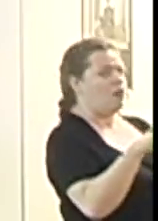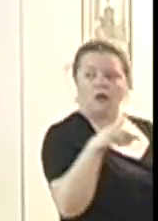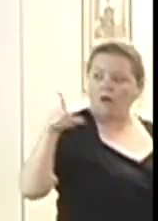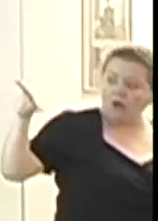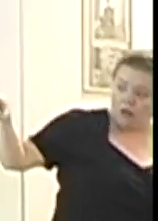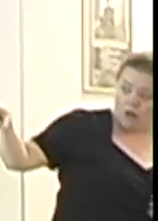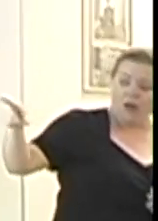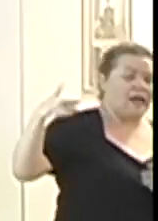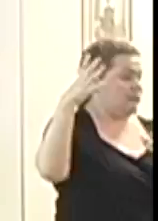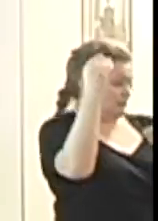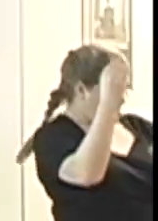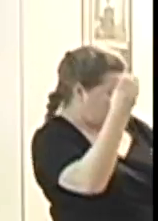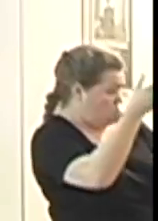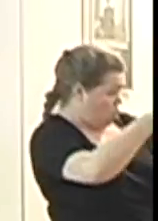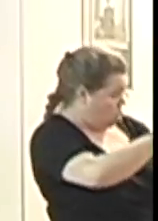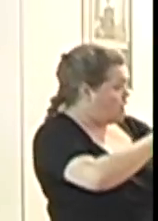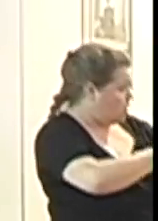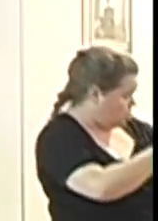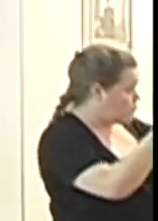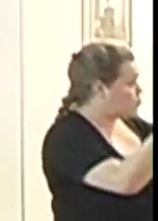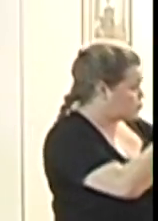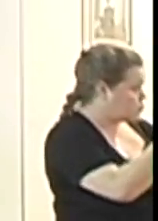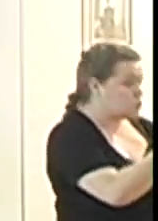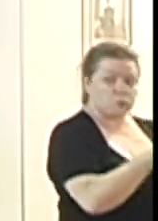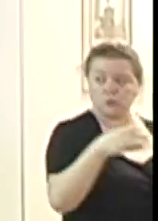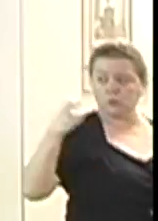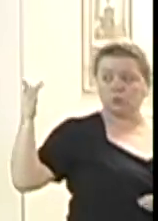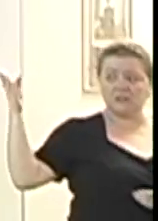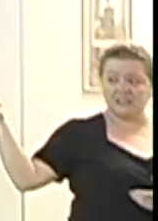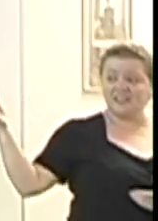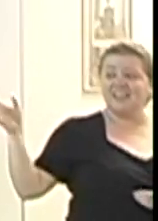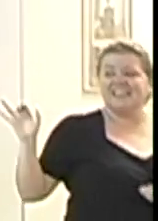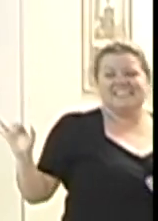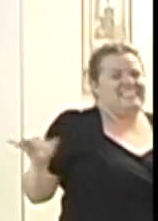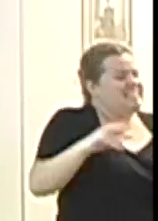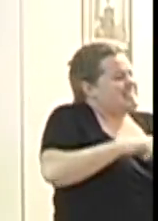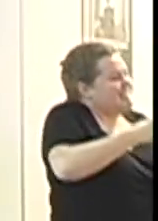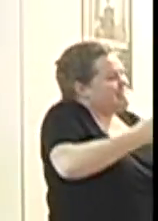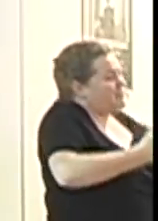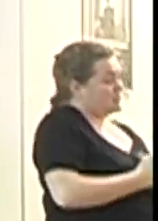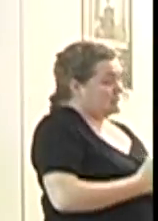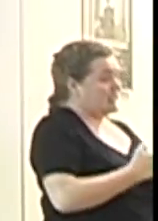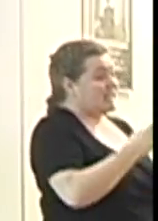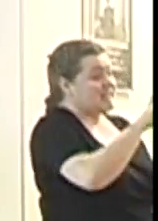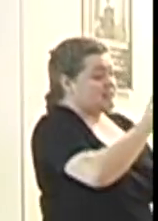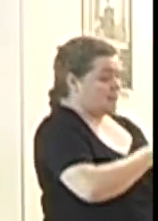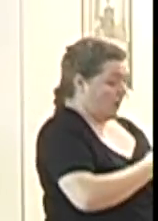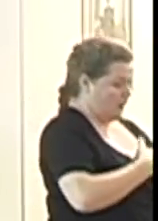early accuracy on place may help to make children's early signs recognizable.